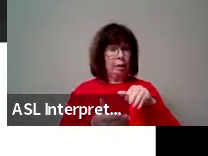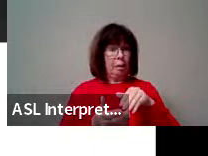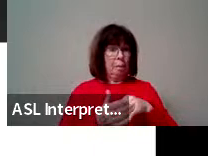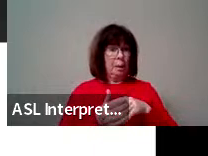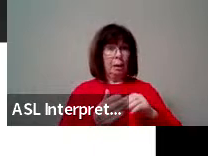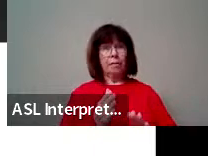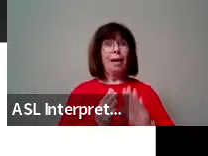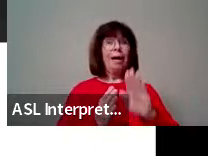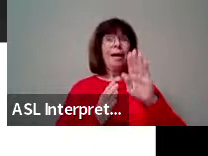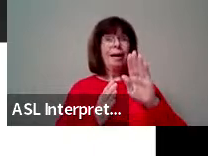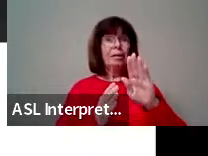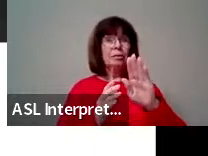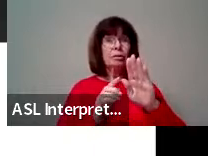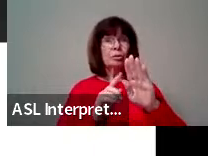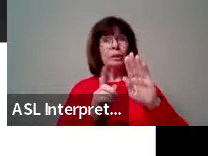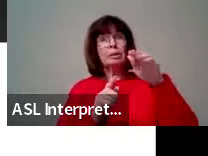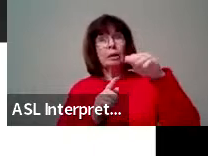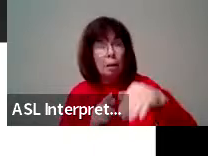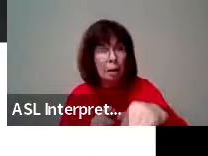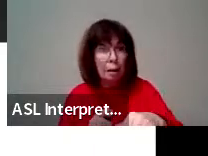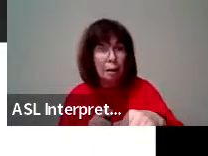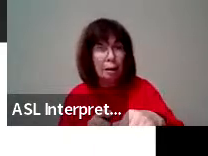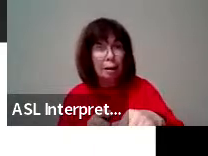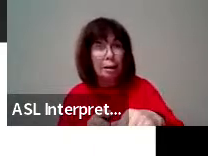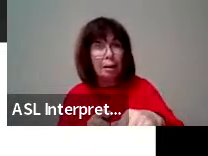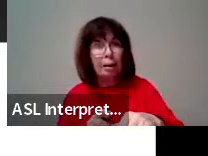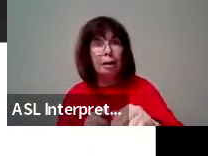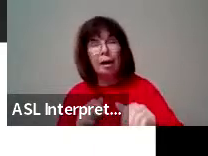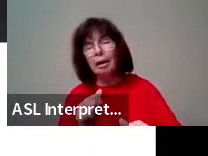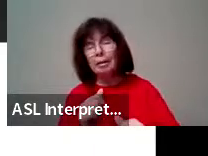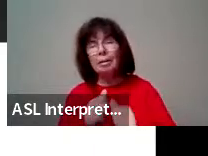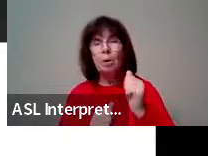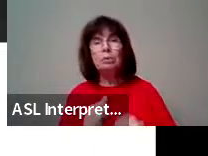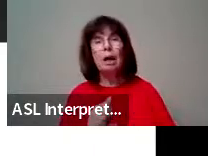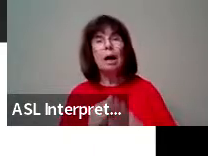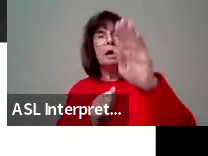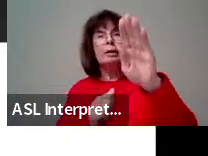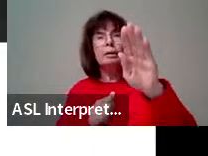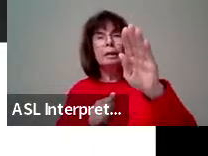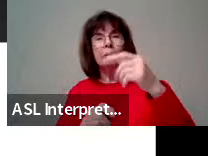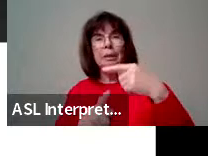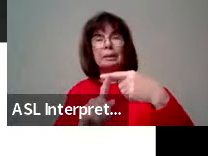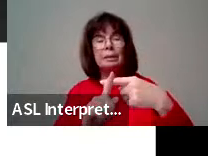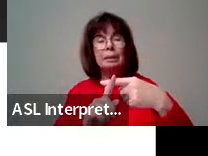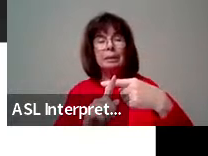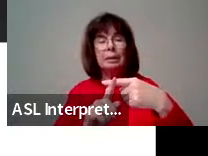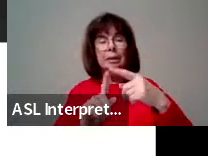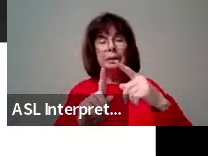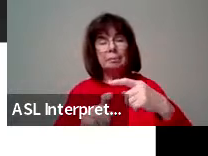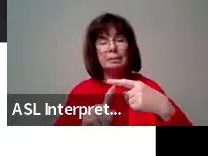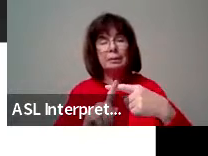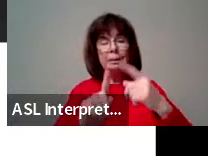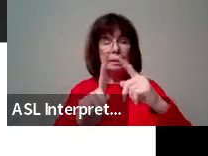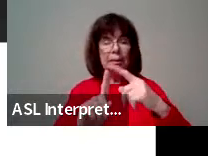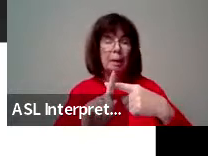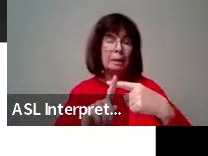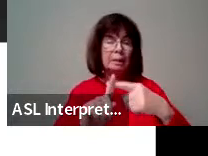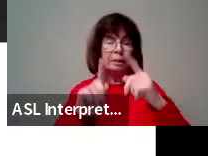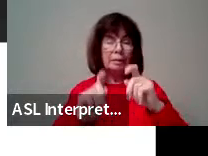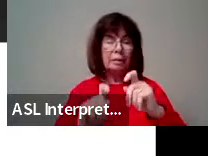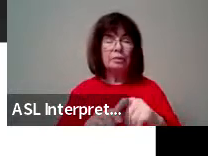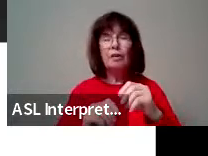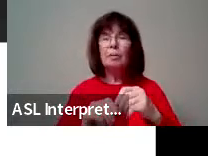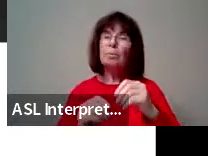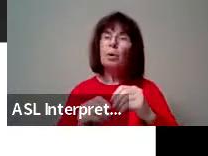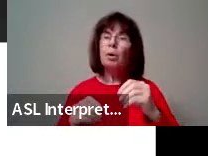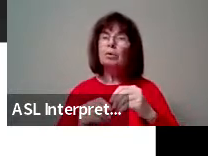wave, and we see it move. We see the highest case rates and test positivity move from more affluent communities into